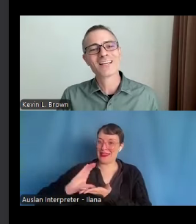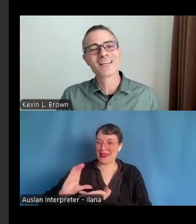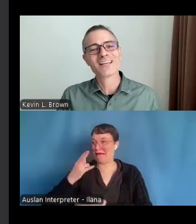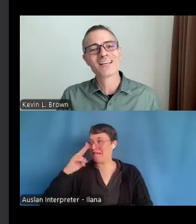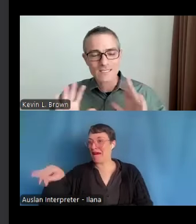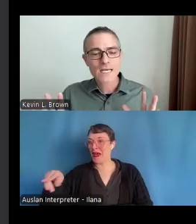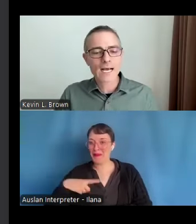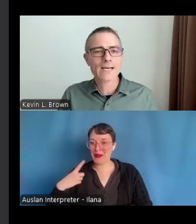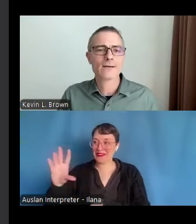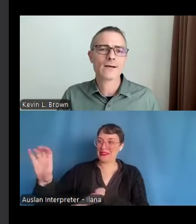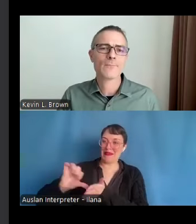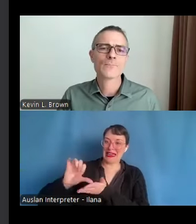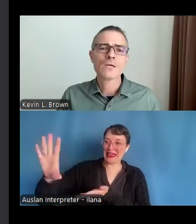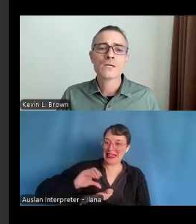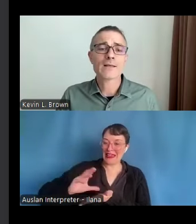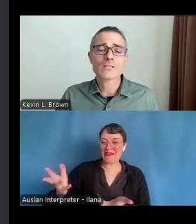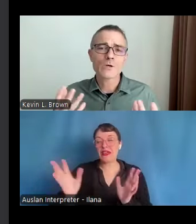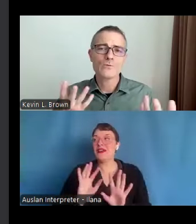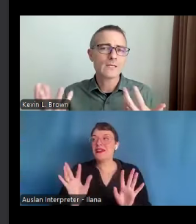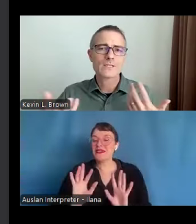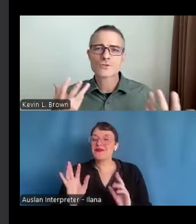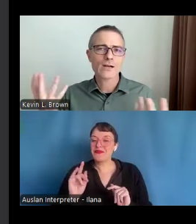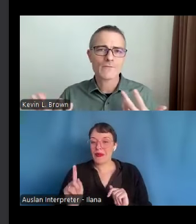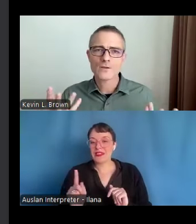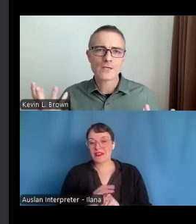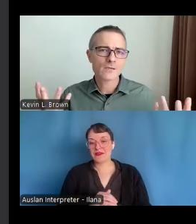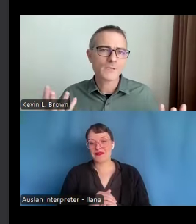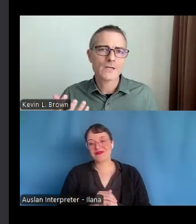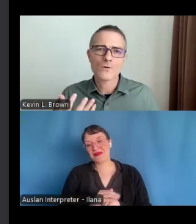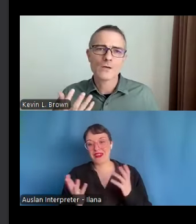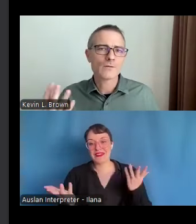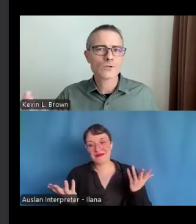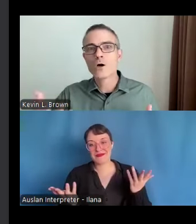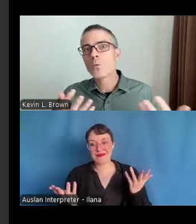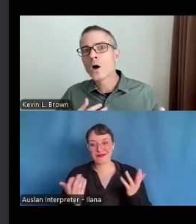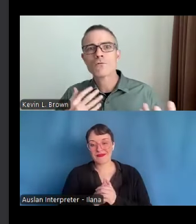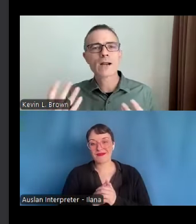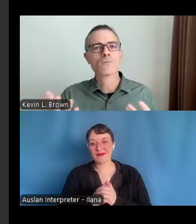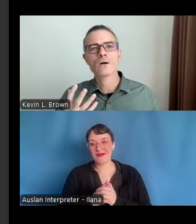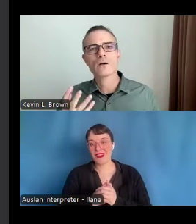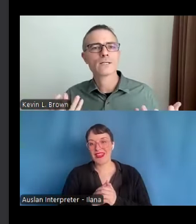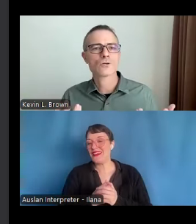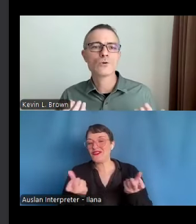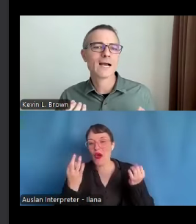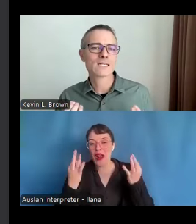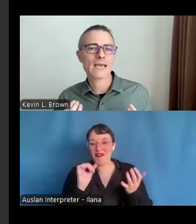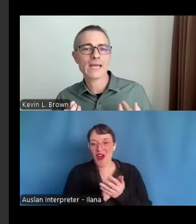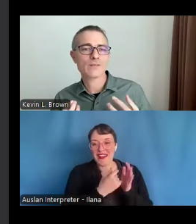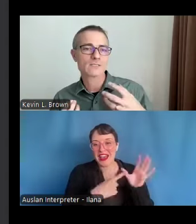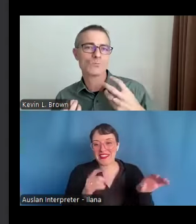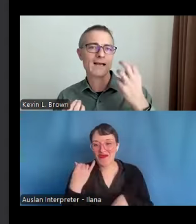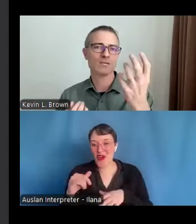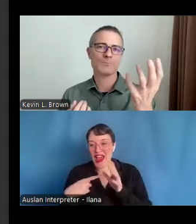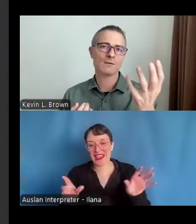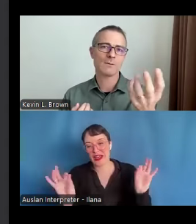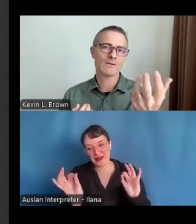fit. All that aside, yeah, that's where it's a trade-off. There's no one right or wrong answer. You might say, hey,